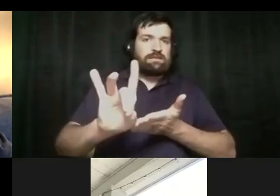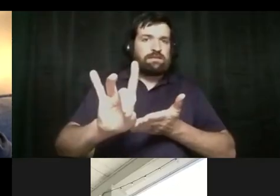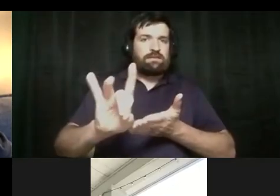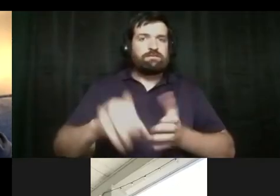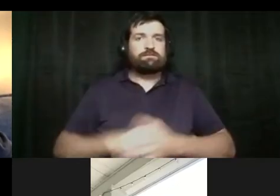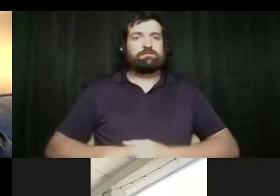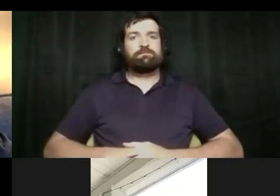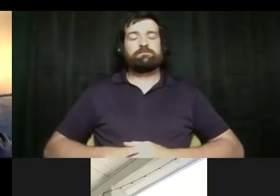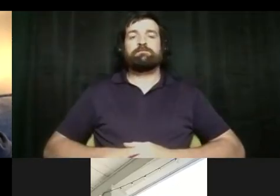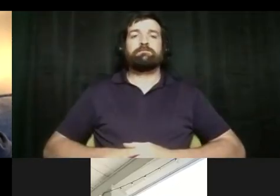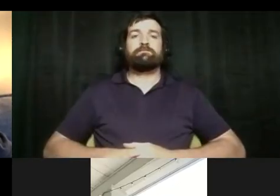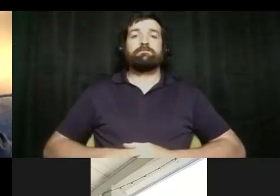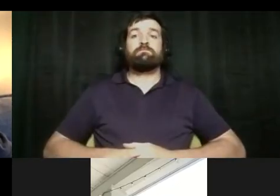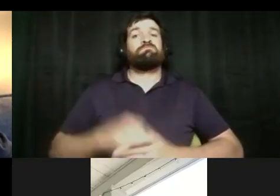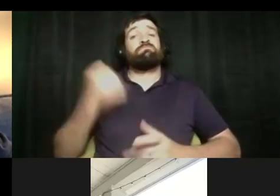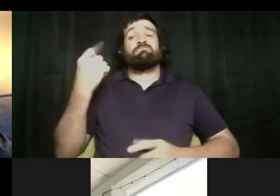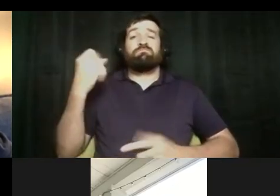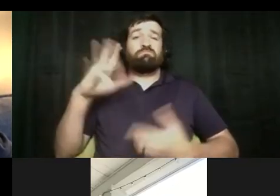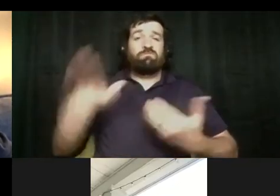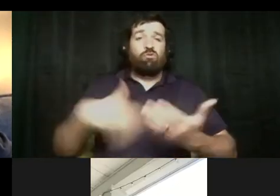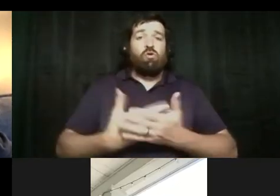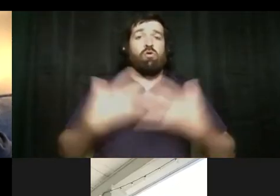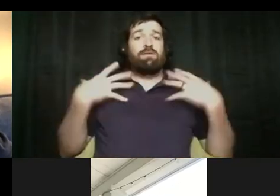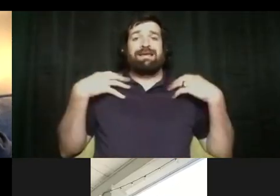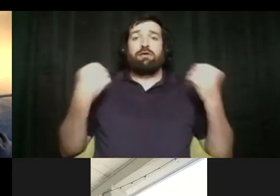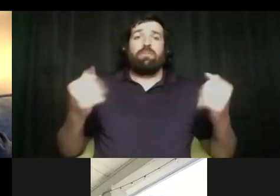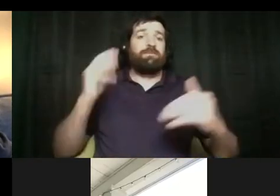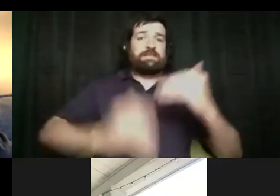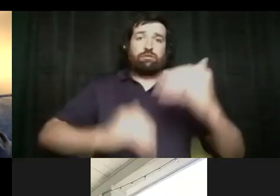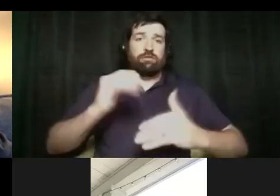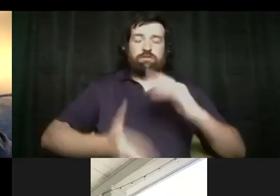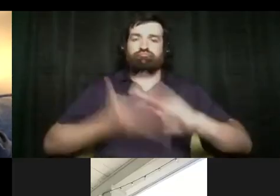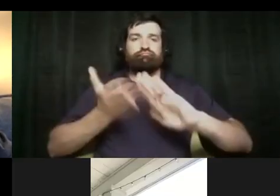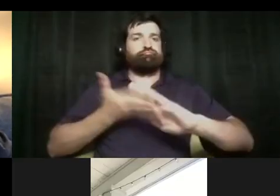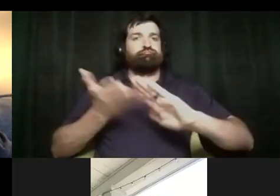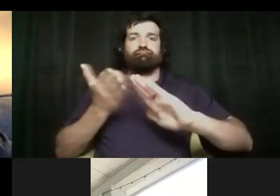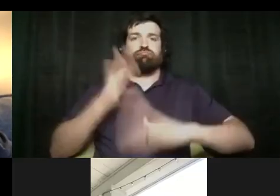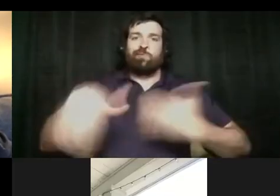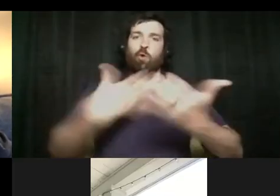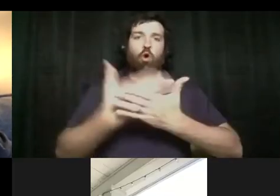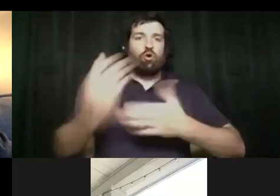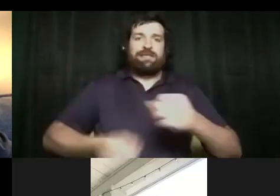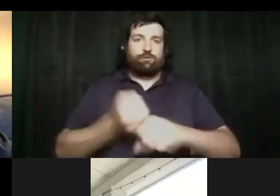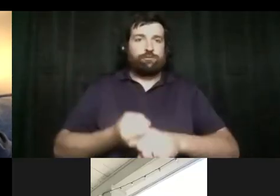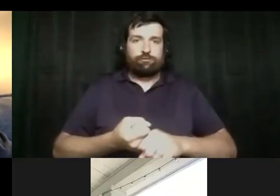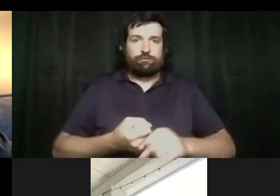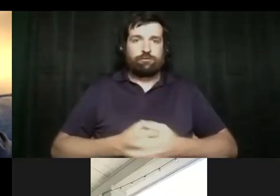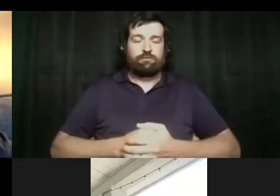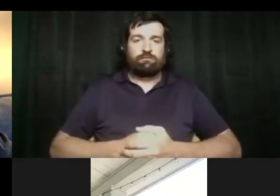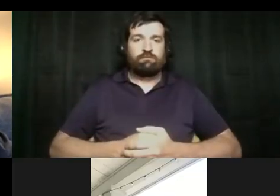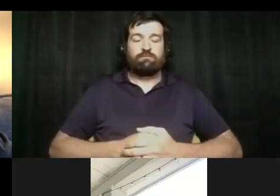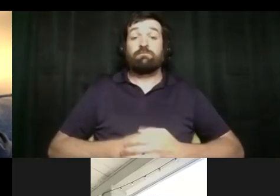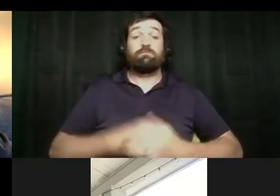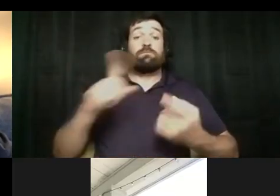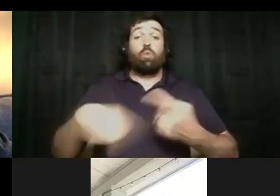These are all health facilities that function year-round, with or without you. They are carrying on, and so whenever you